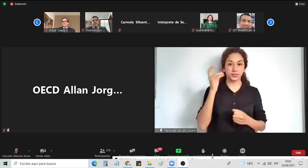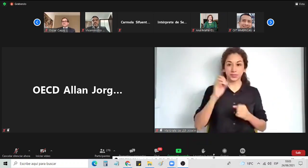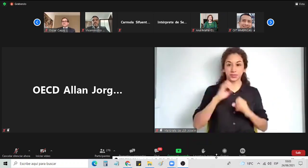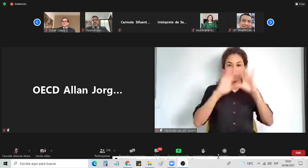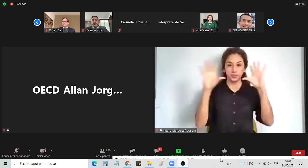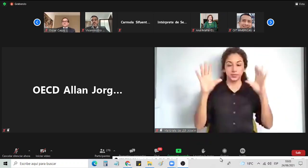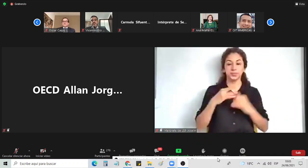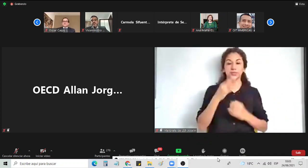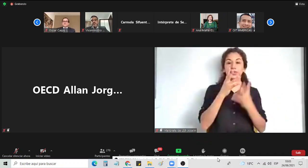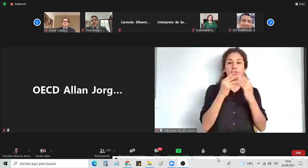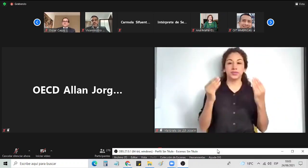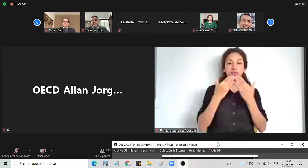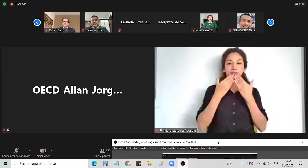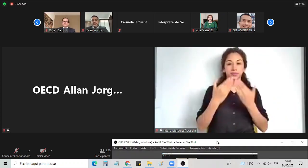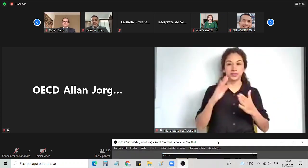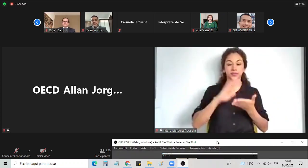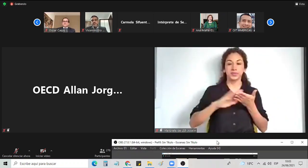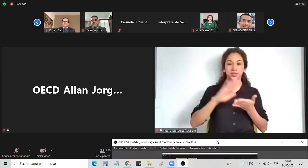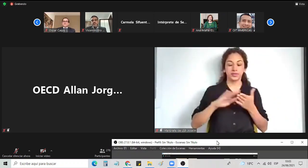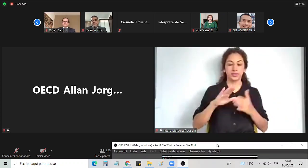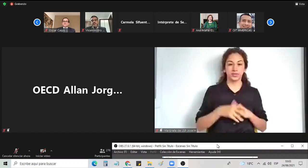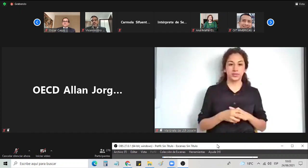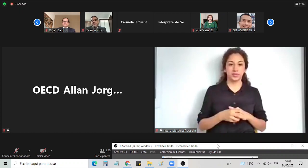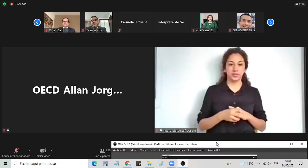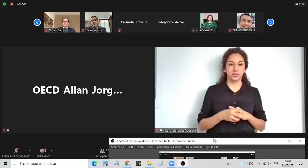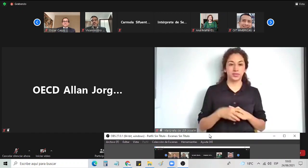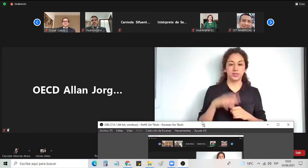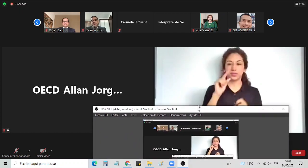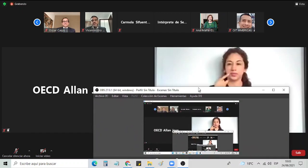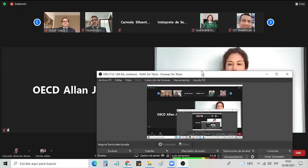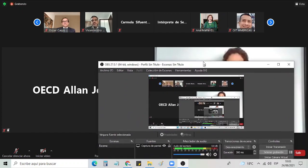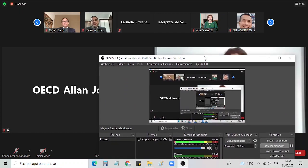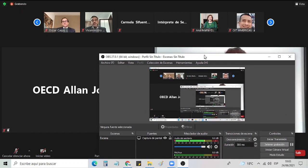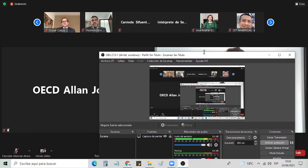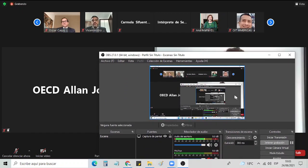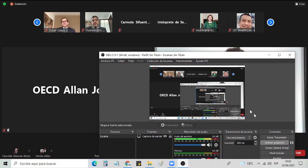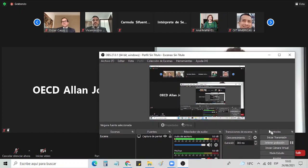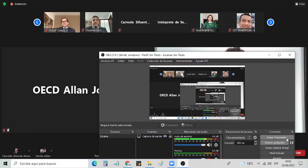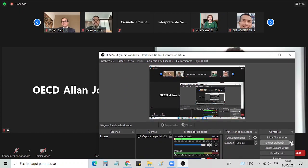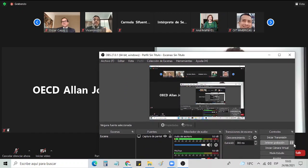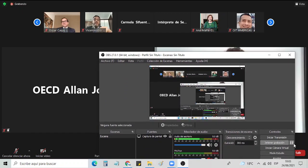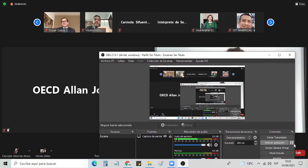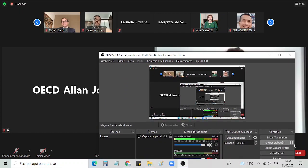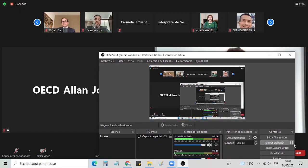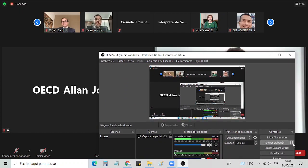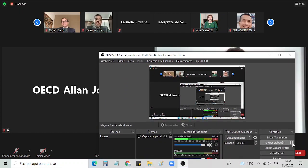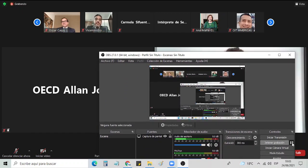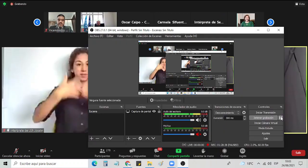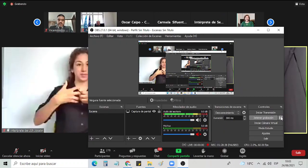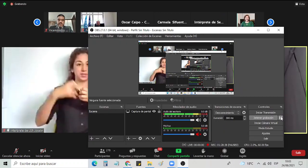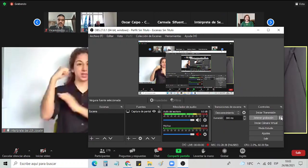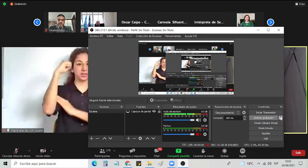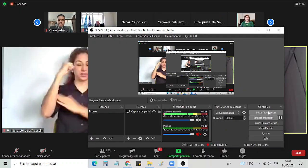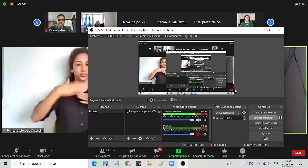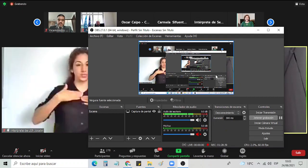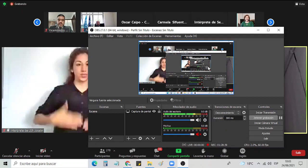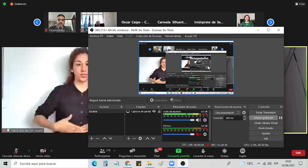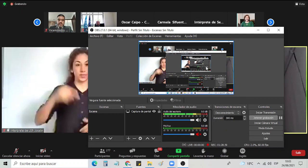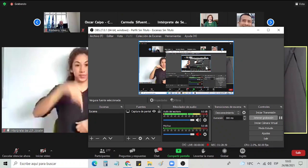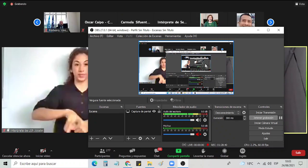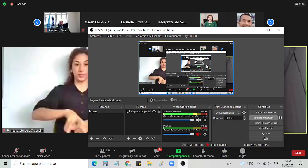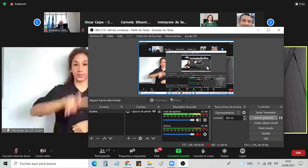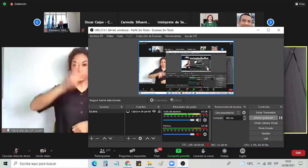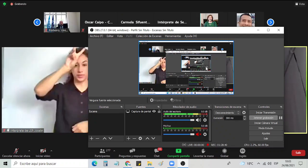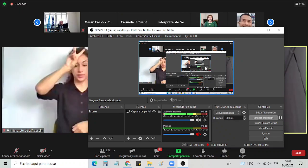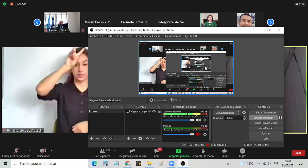yes mr maynard we can hear you thank you very much a little technical issue a plan on the